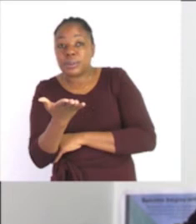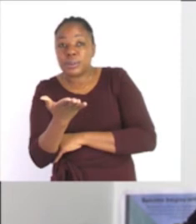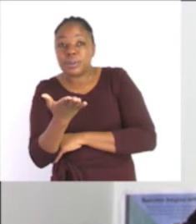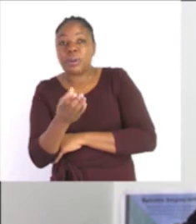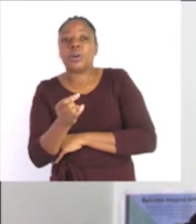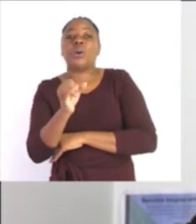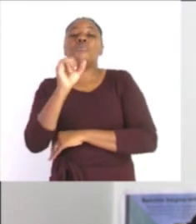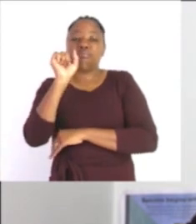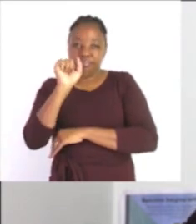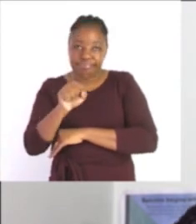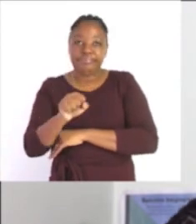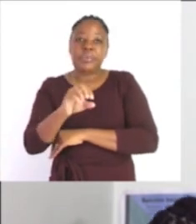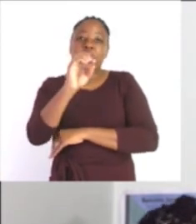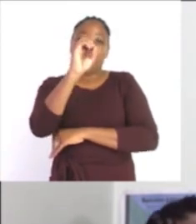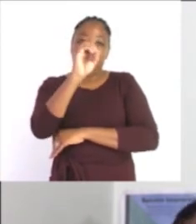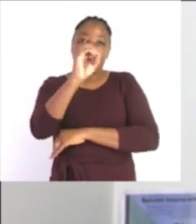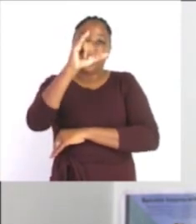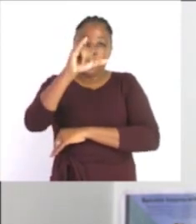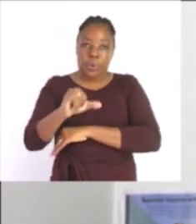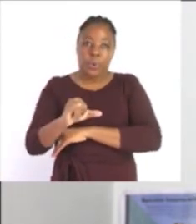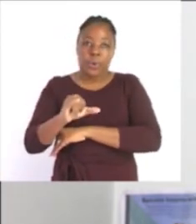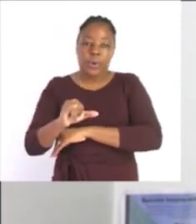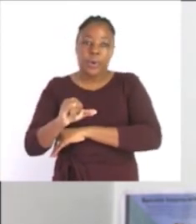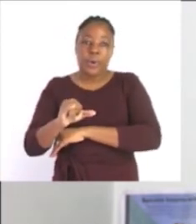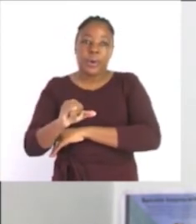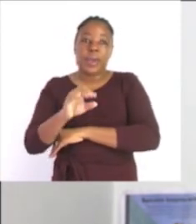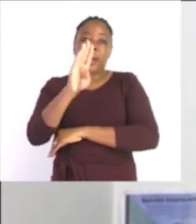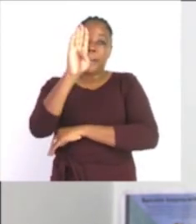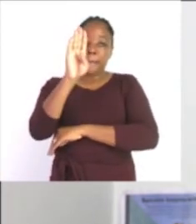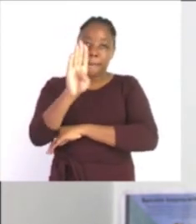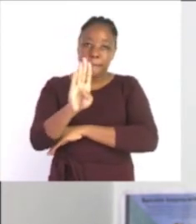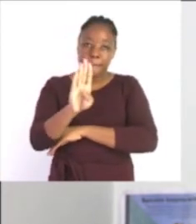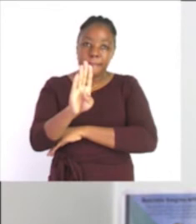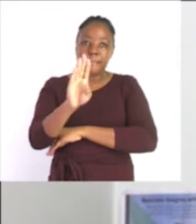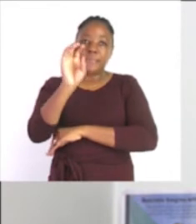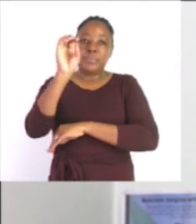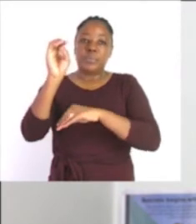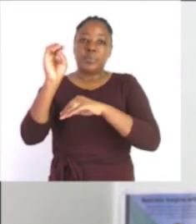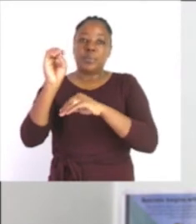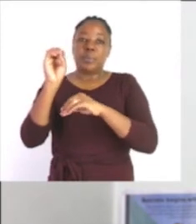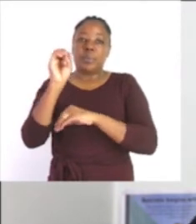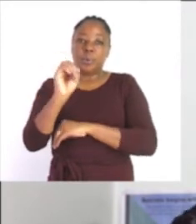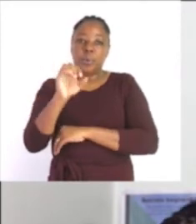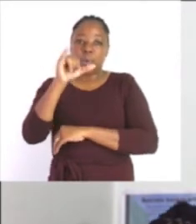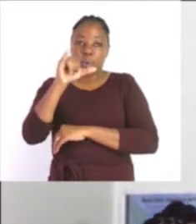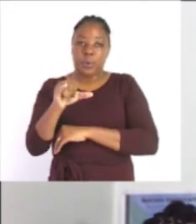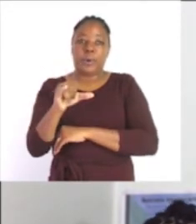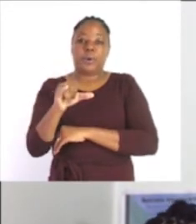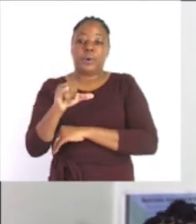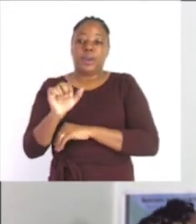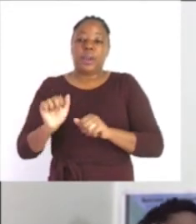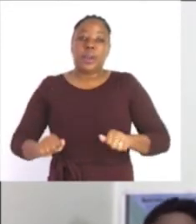O-Y. If you got this correct at home as well, well done. So the word boy